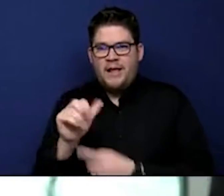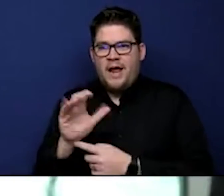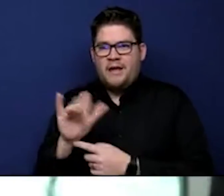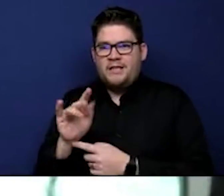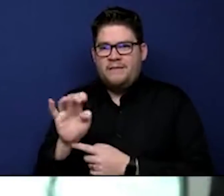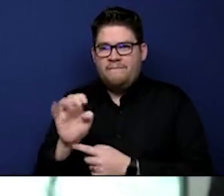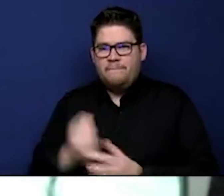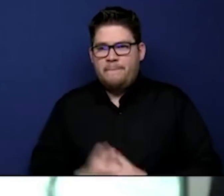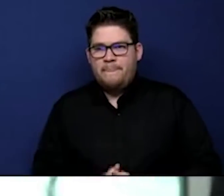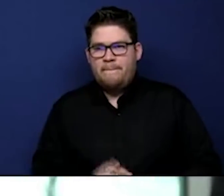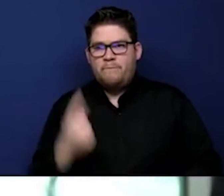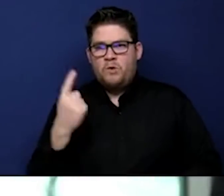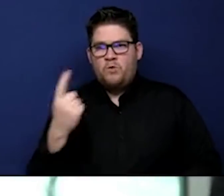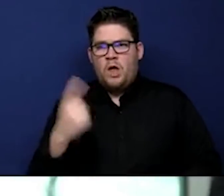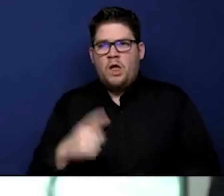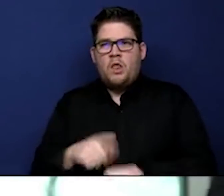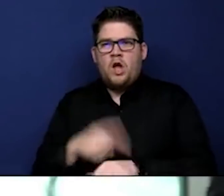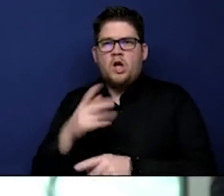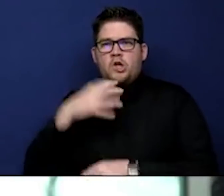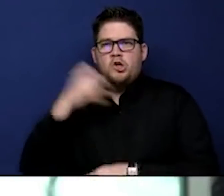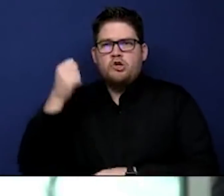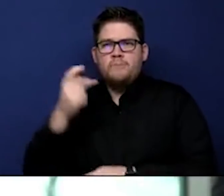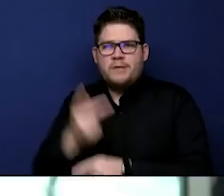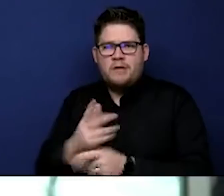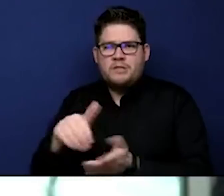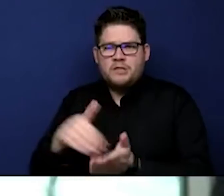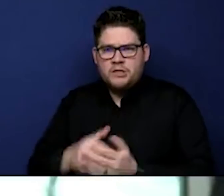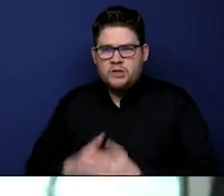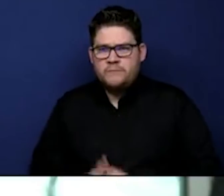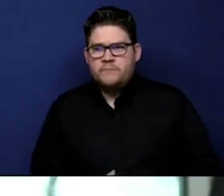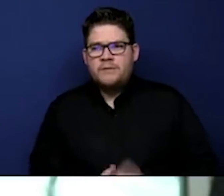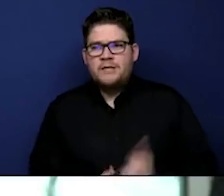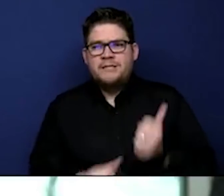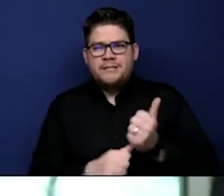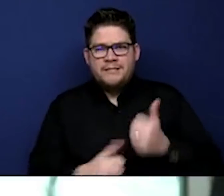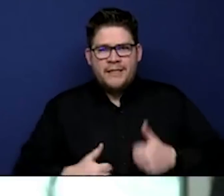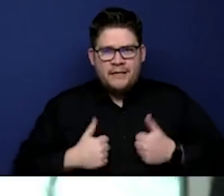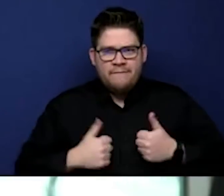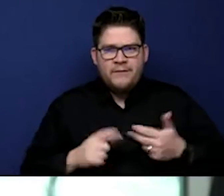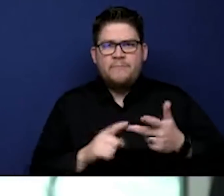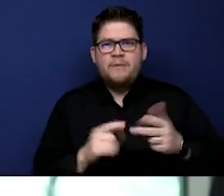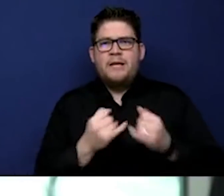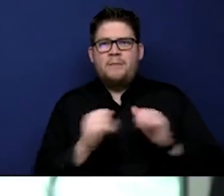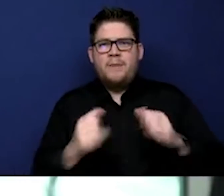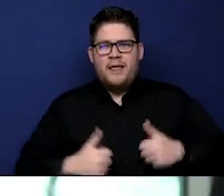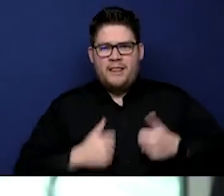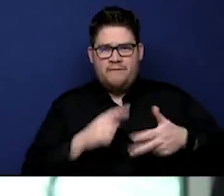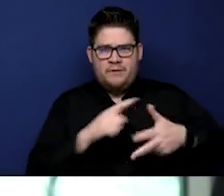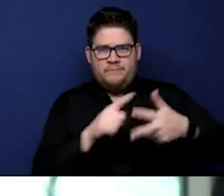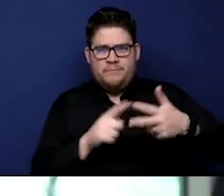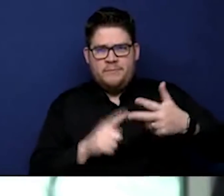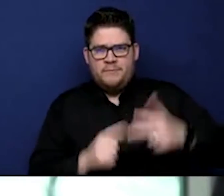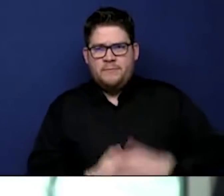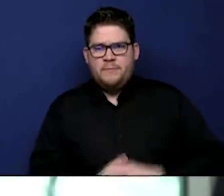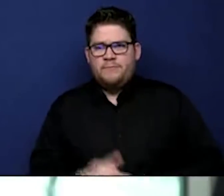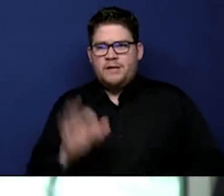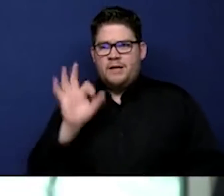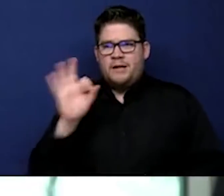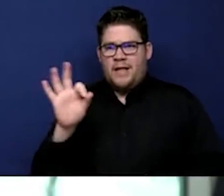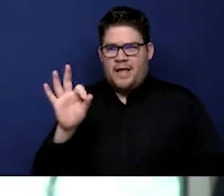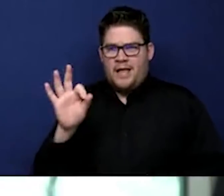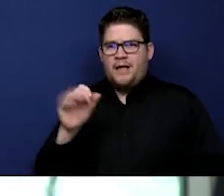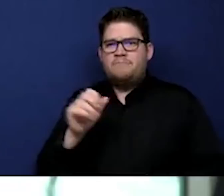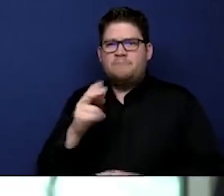assisted living, and 1 in independent living, and 9 in acute care. To date, we've